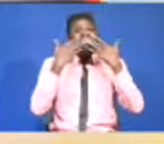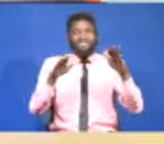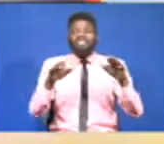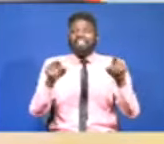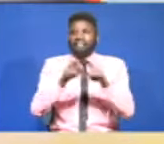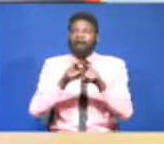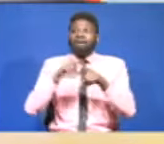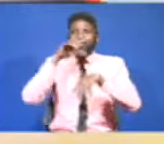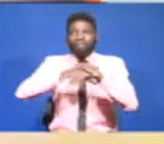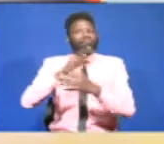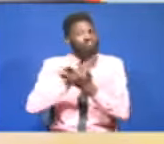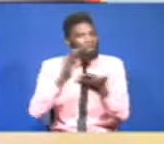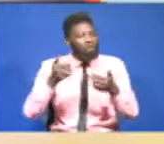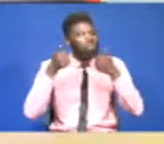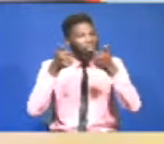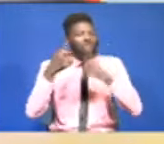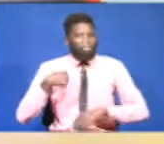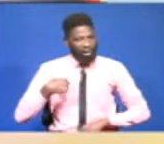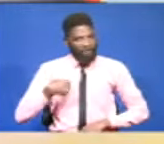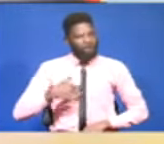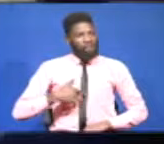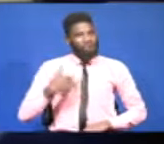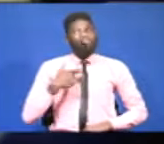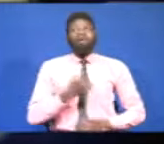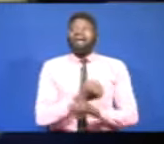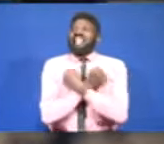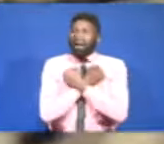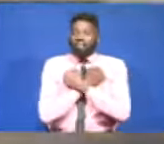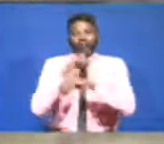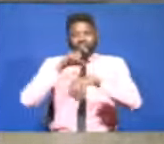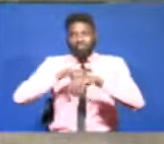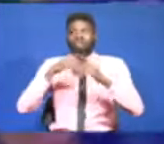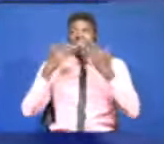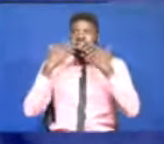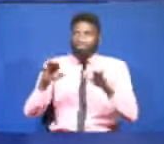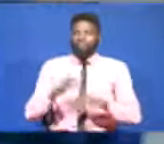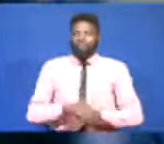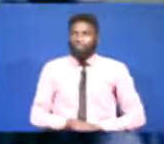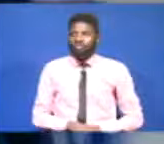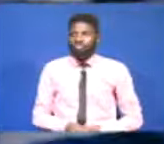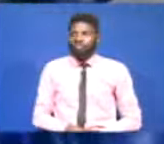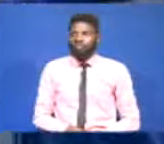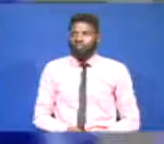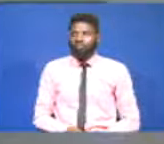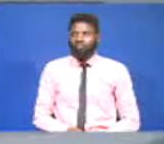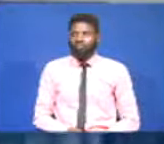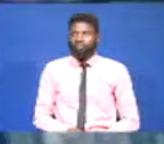of it. I loved it at the long last. University,